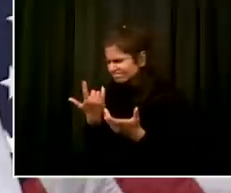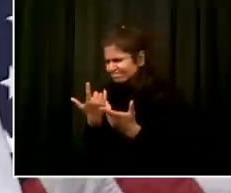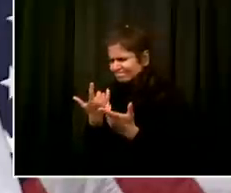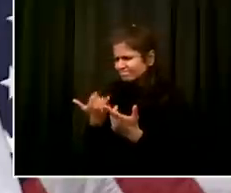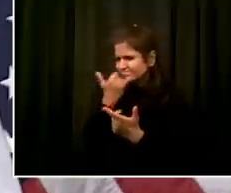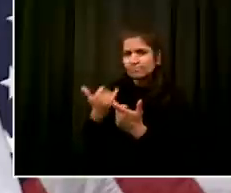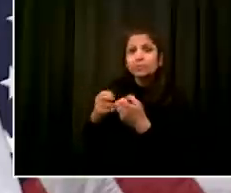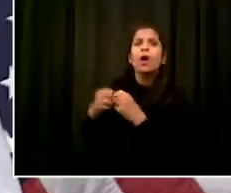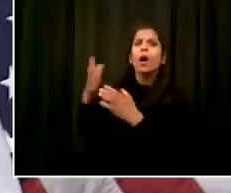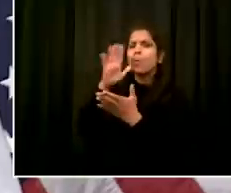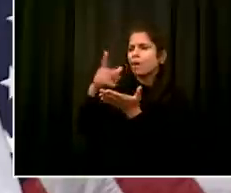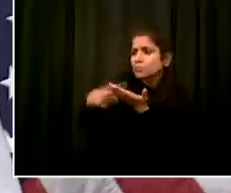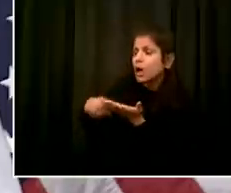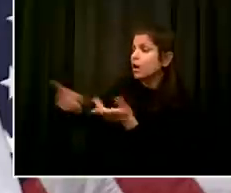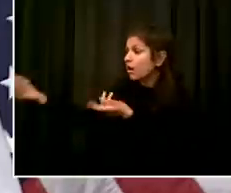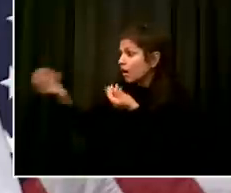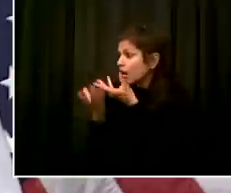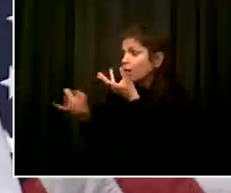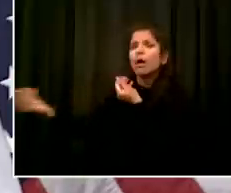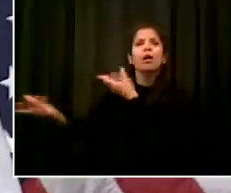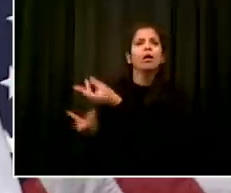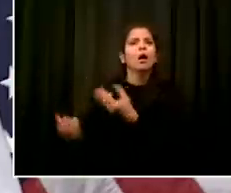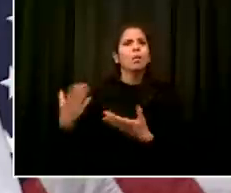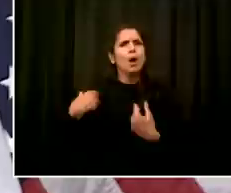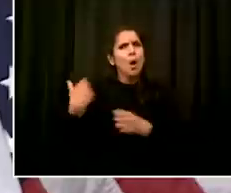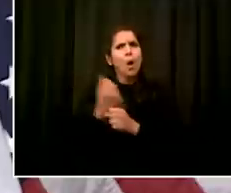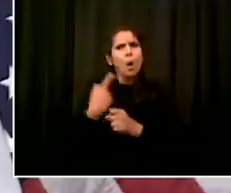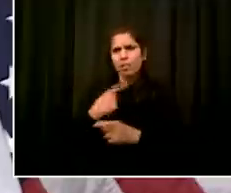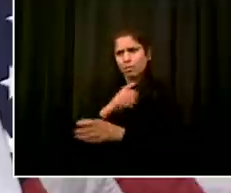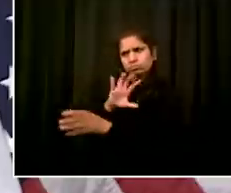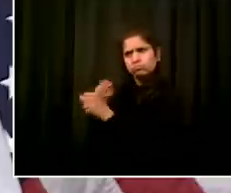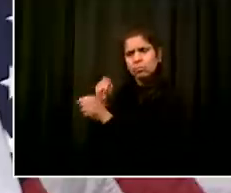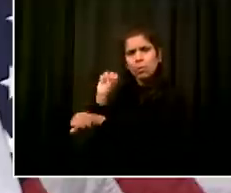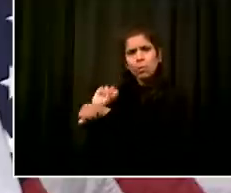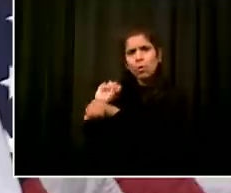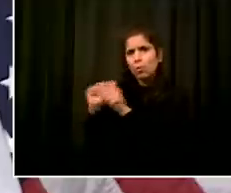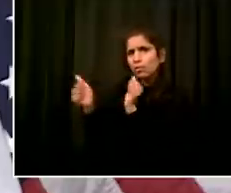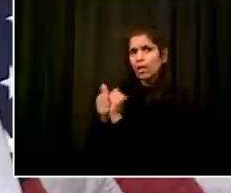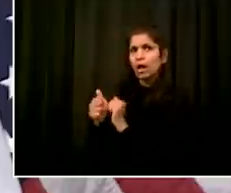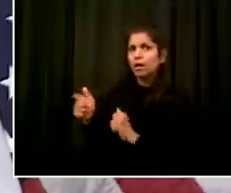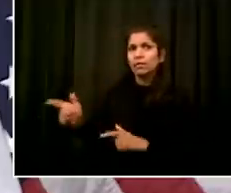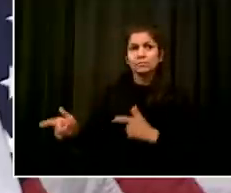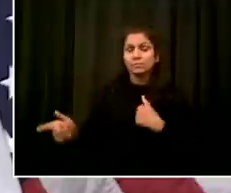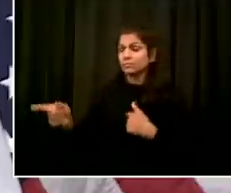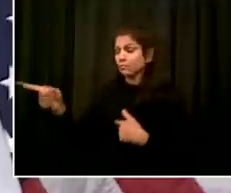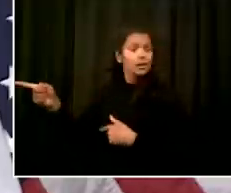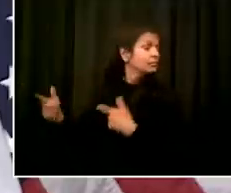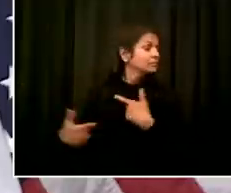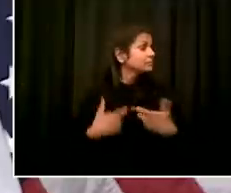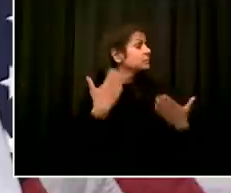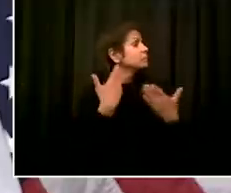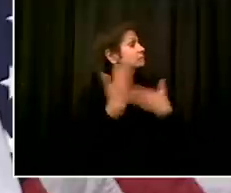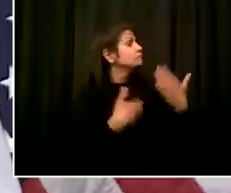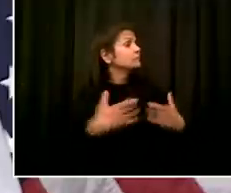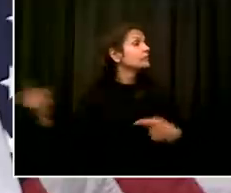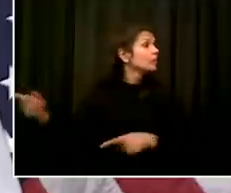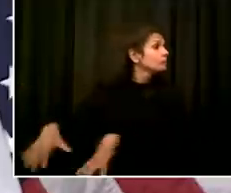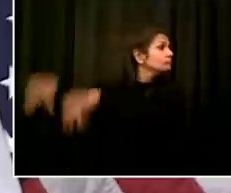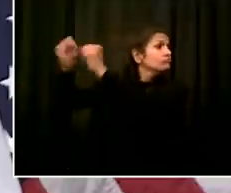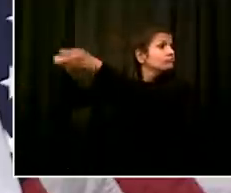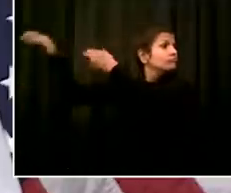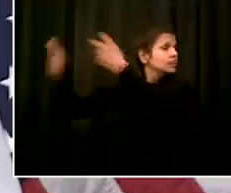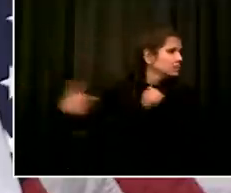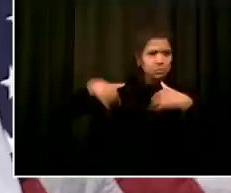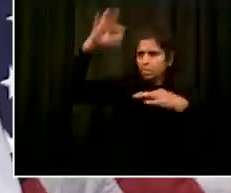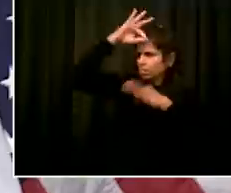the for-hire vehicles was a bad idea, it wouldn't have happened. If I thought what happened on the Manhattan Bridge last night was a bad idea, it wouldn't have happened. We are